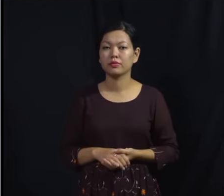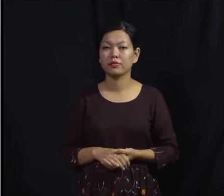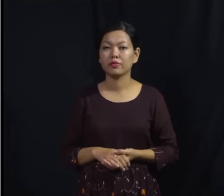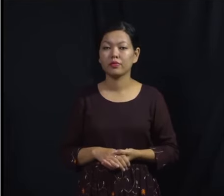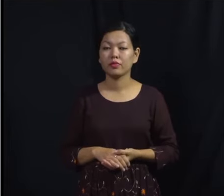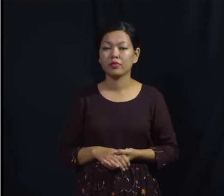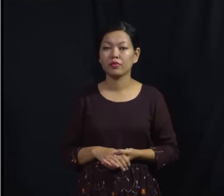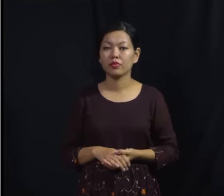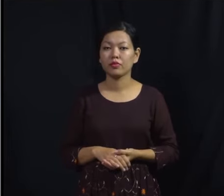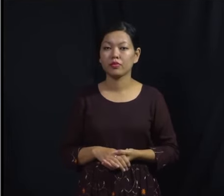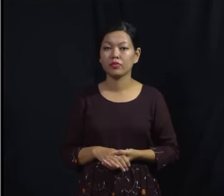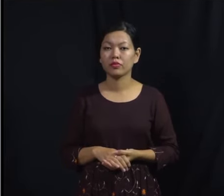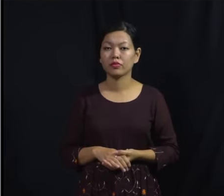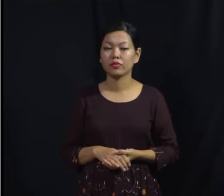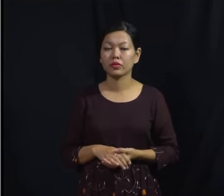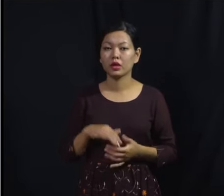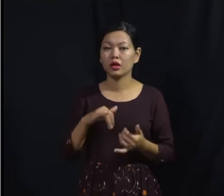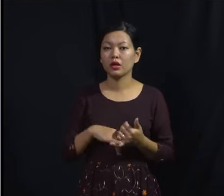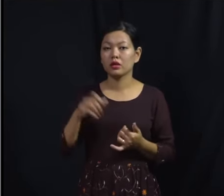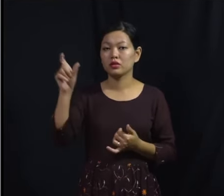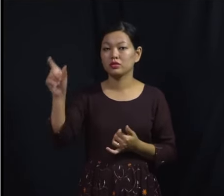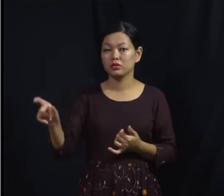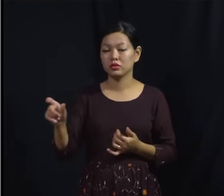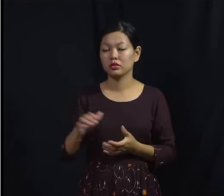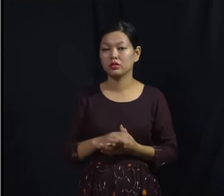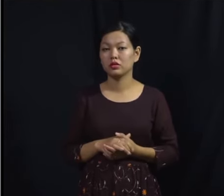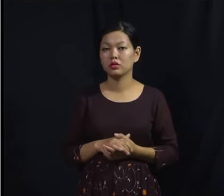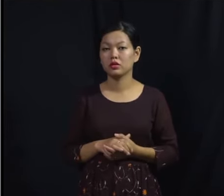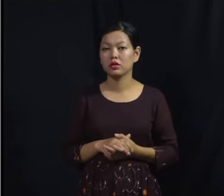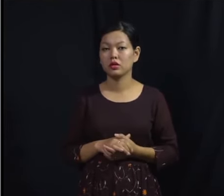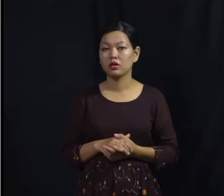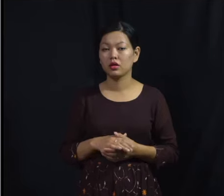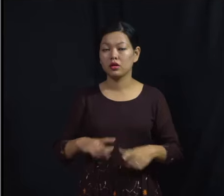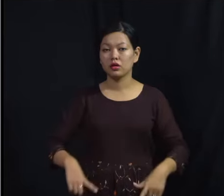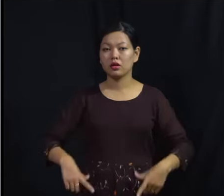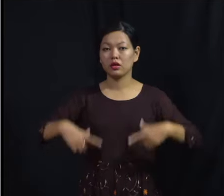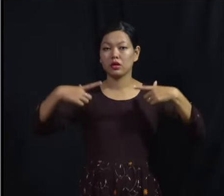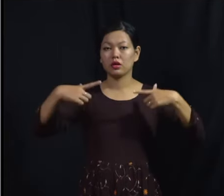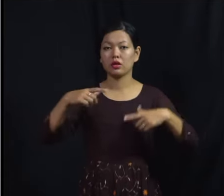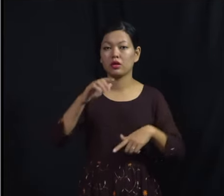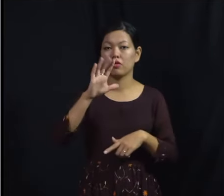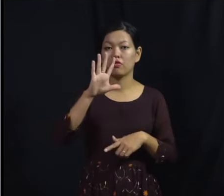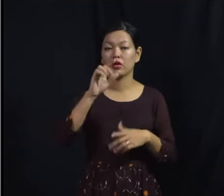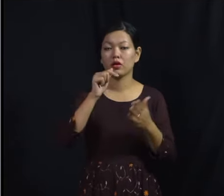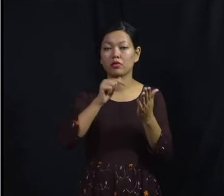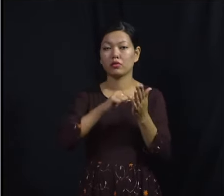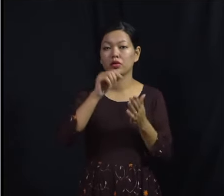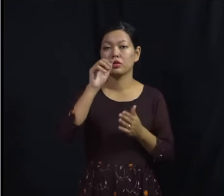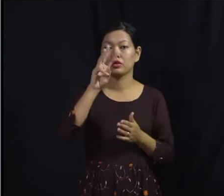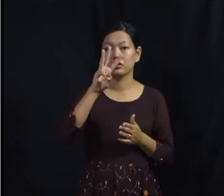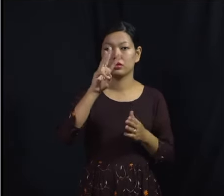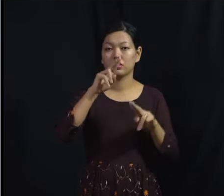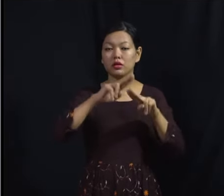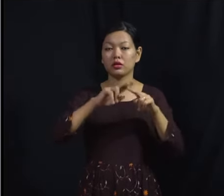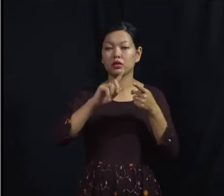She was described as having she was 5'3" in height, but a packet of energy, inquisitive child, and